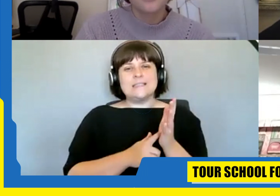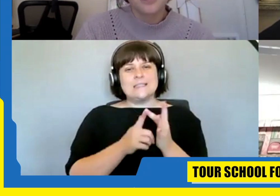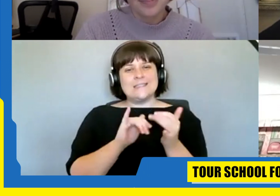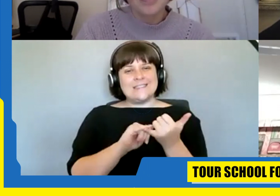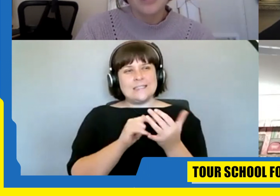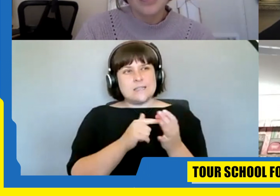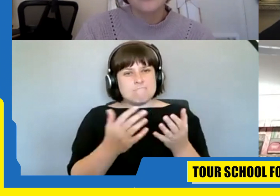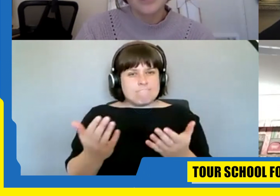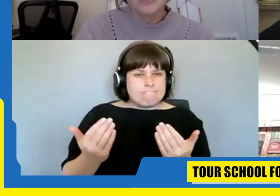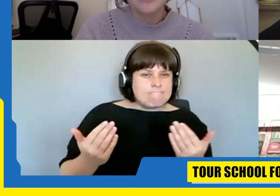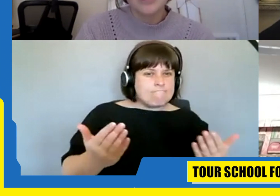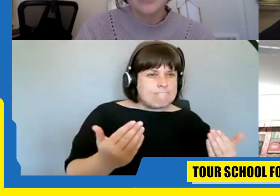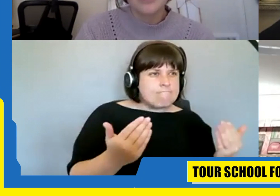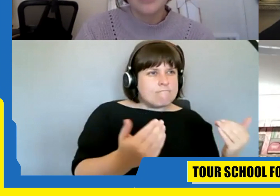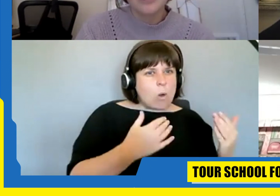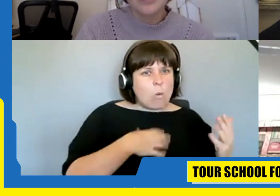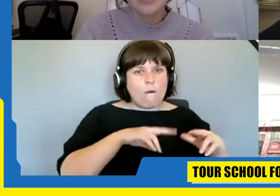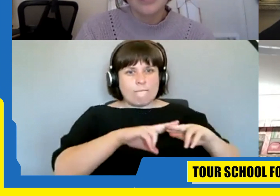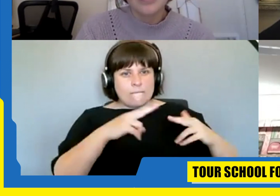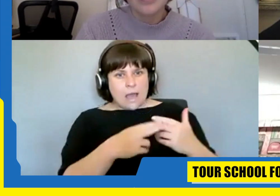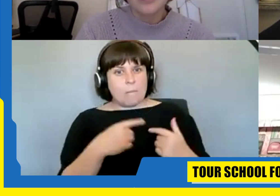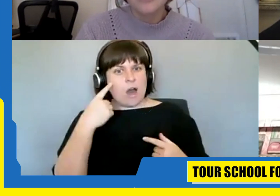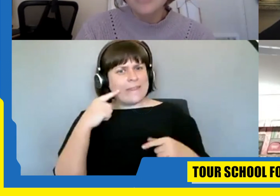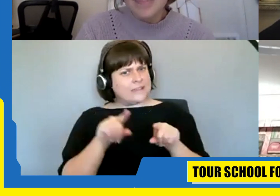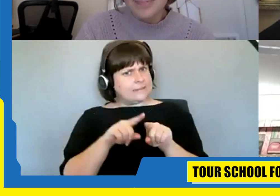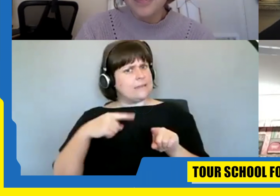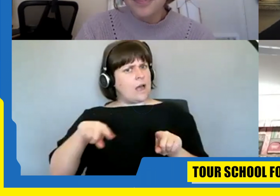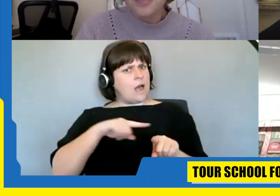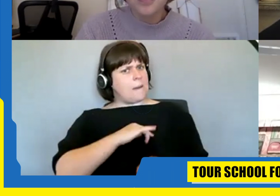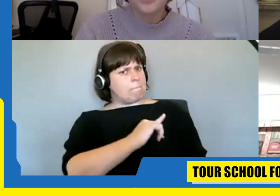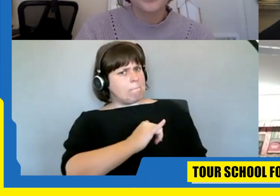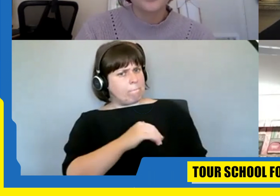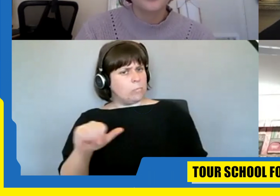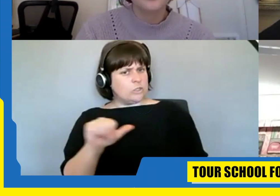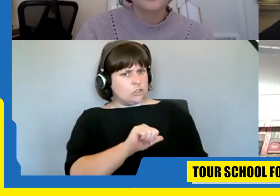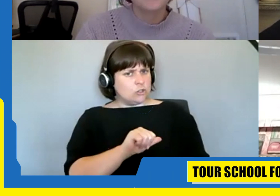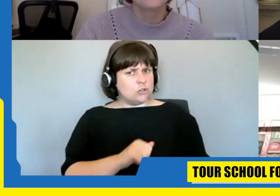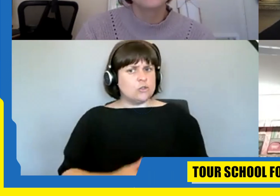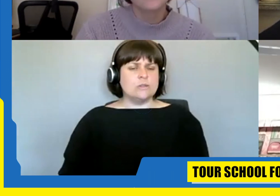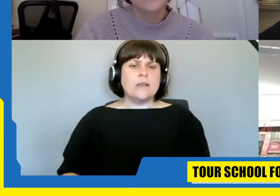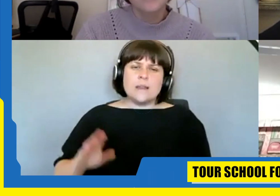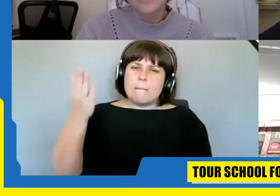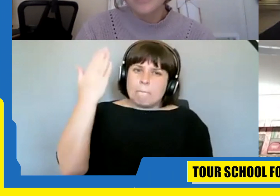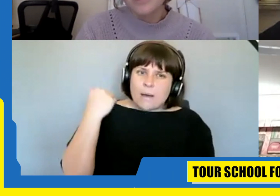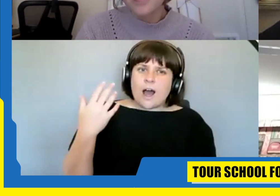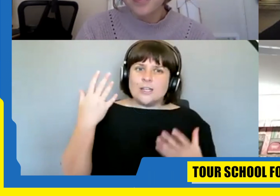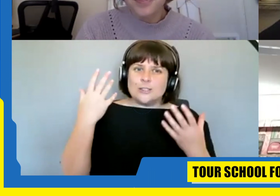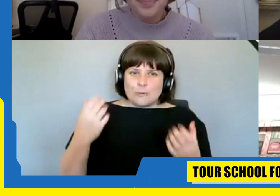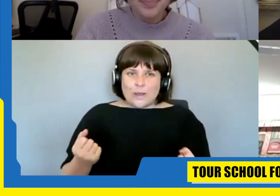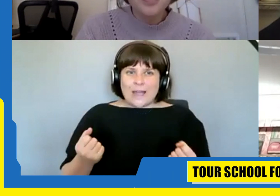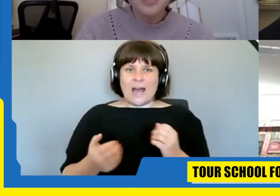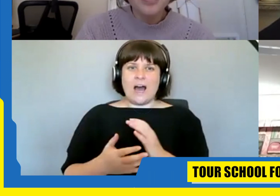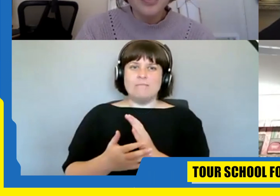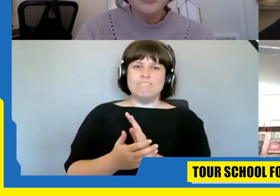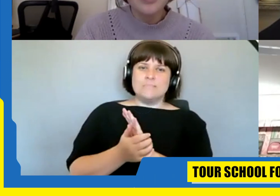families. We must start to target the families. We used to have talent on tap, and that was great in the local pub,